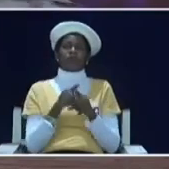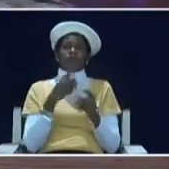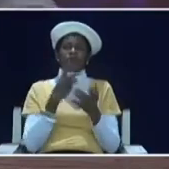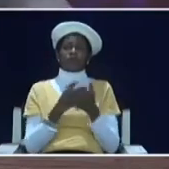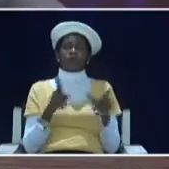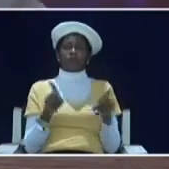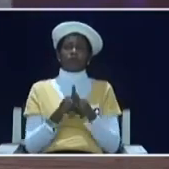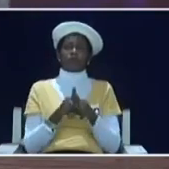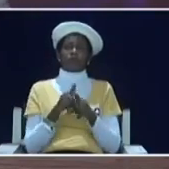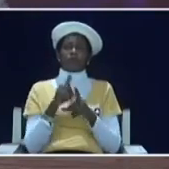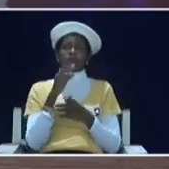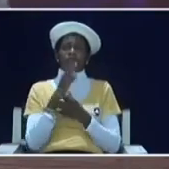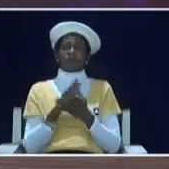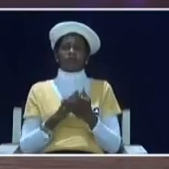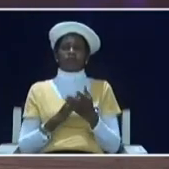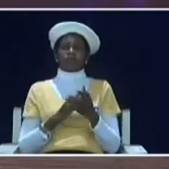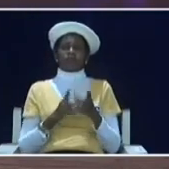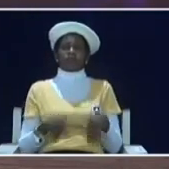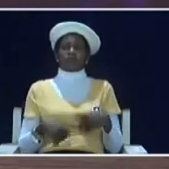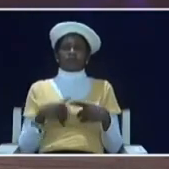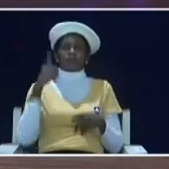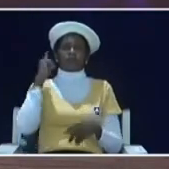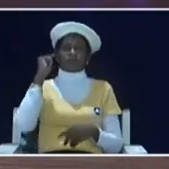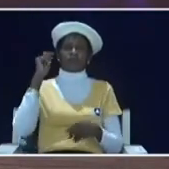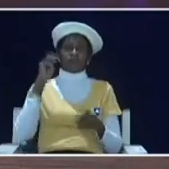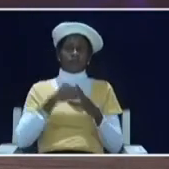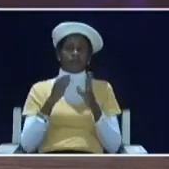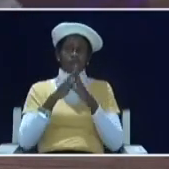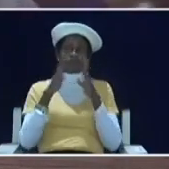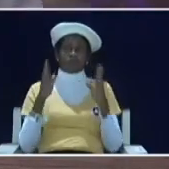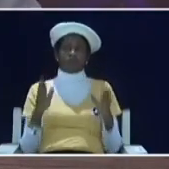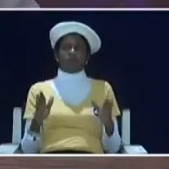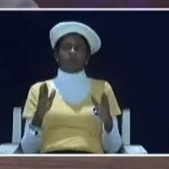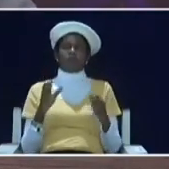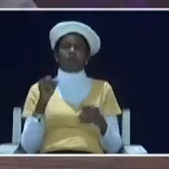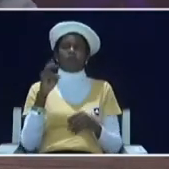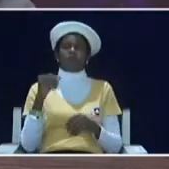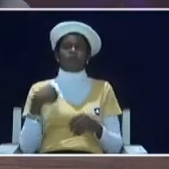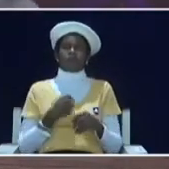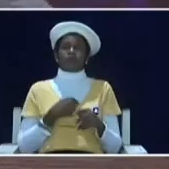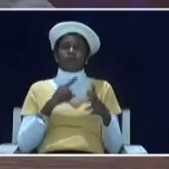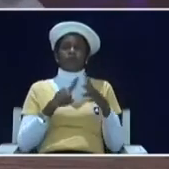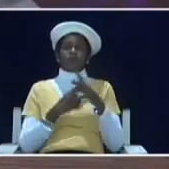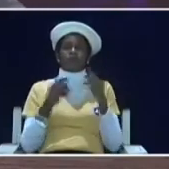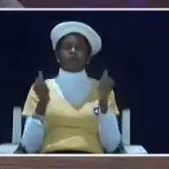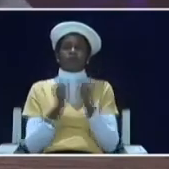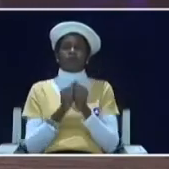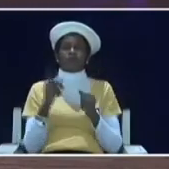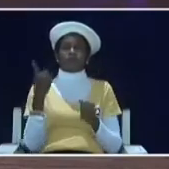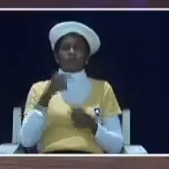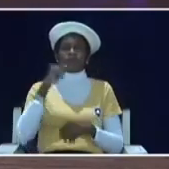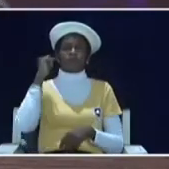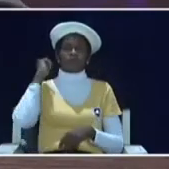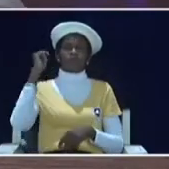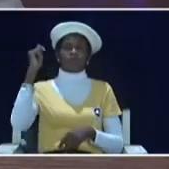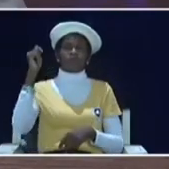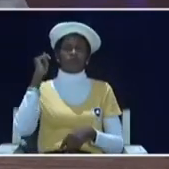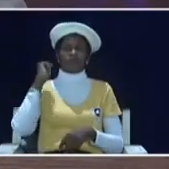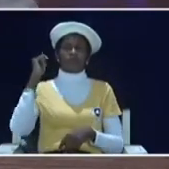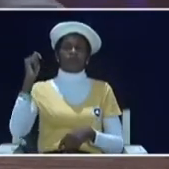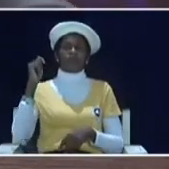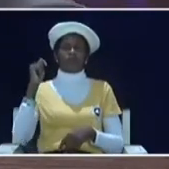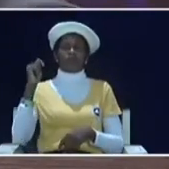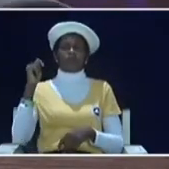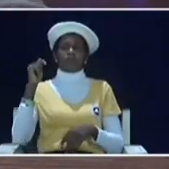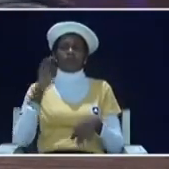some live testifiers in the house. So we'll start with the testifiers,